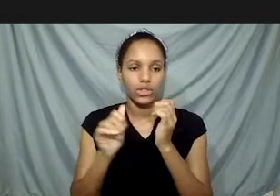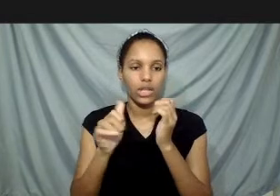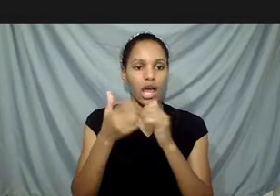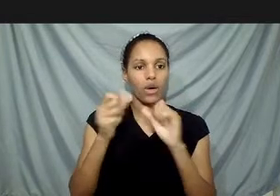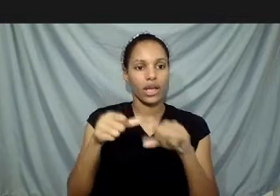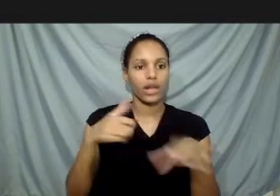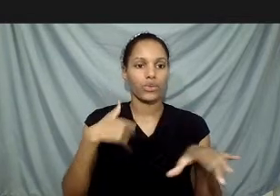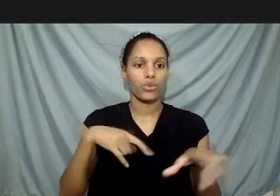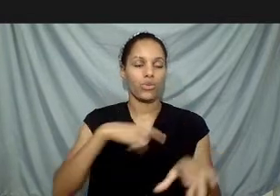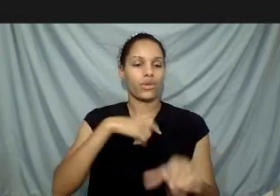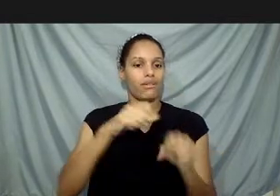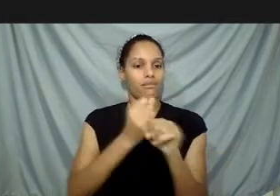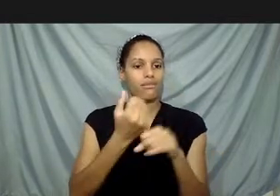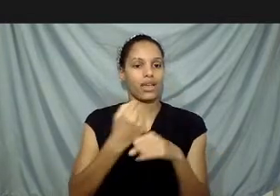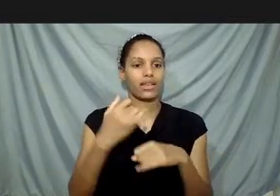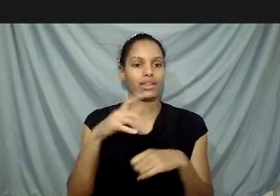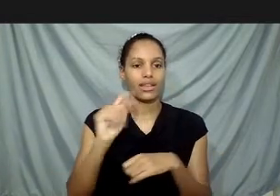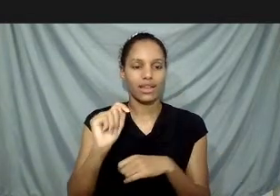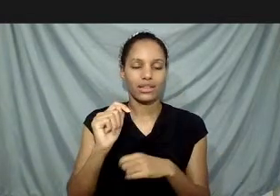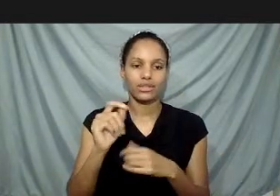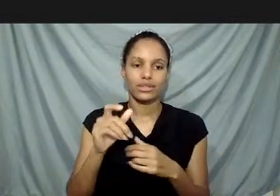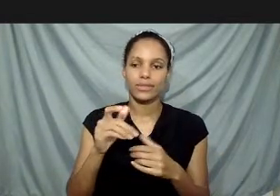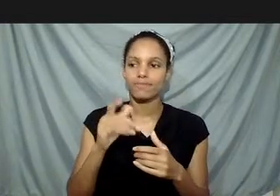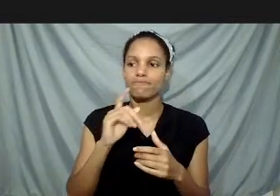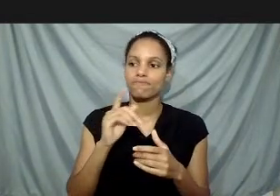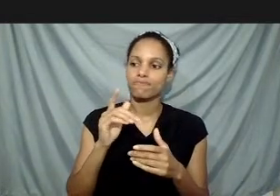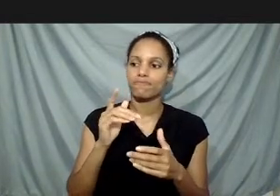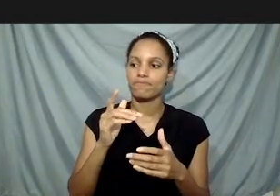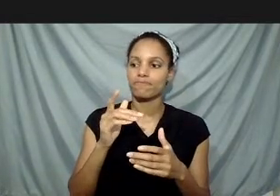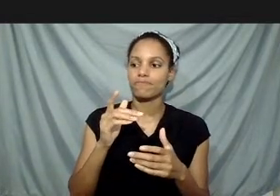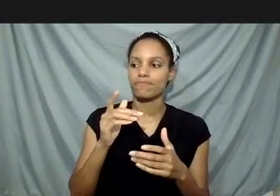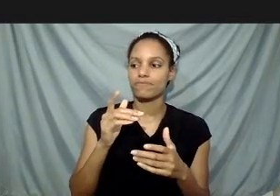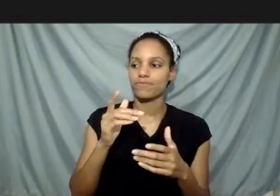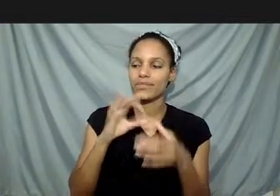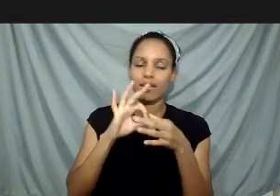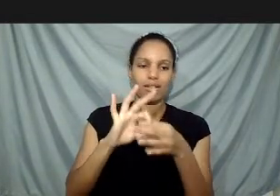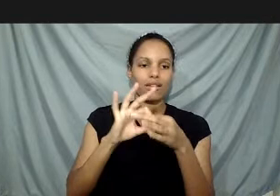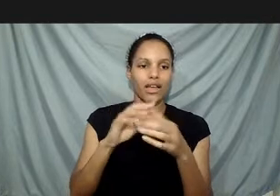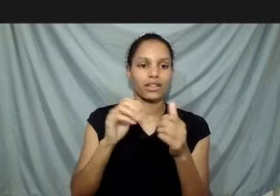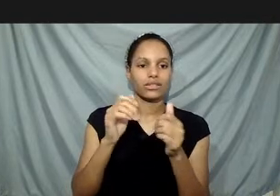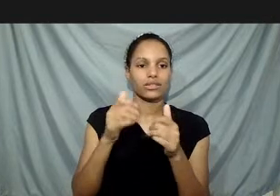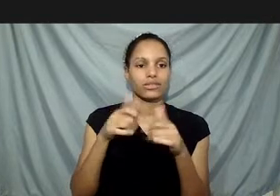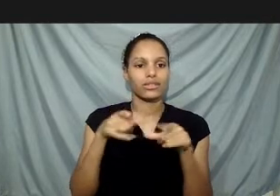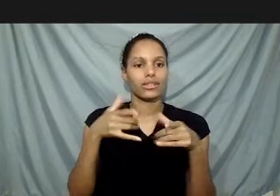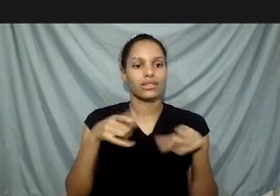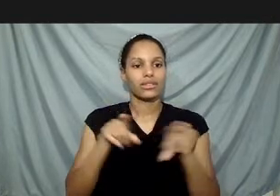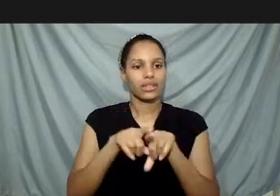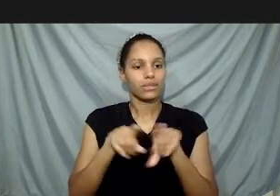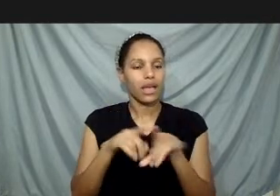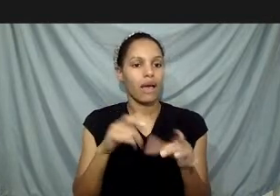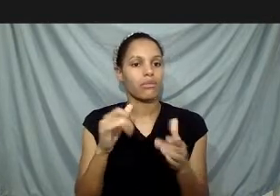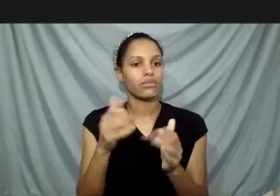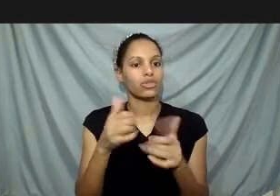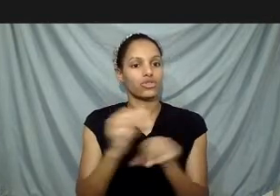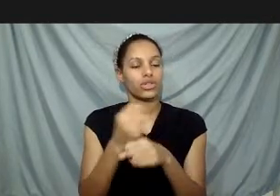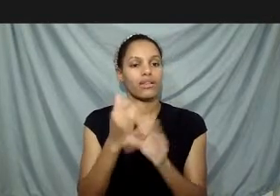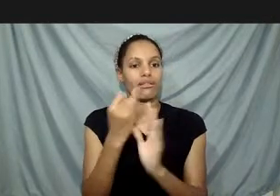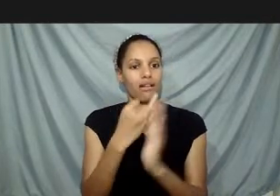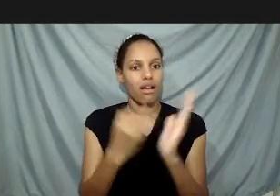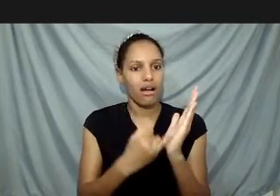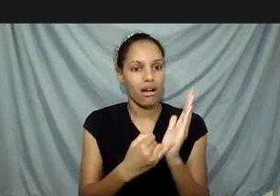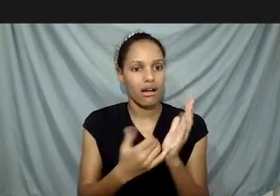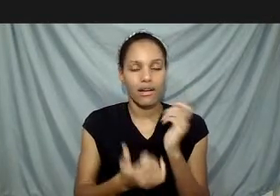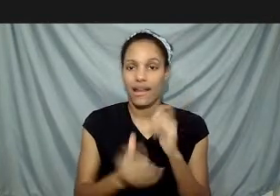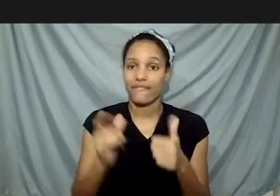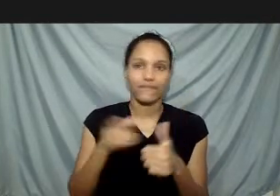spiritual bridge to being able to communicate art? At first, we weren't digging it. We were not really excited about it. We were like,